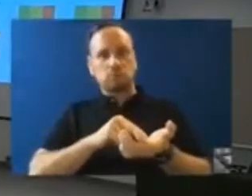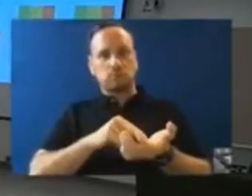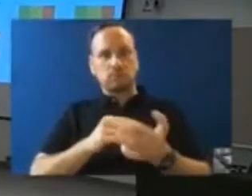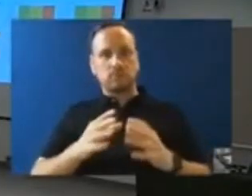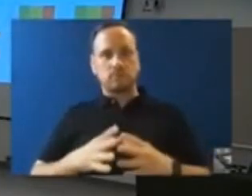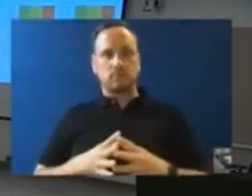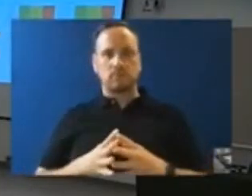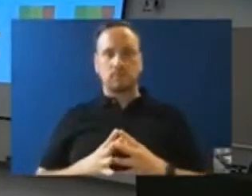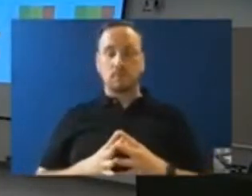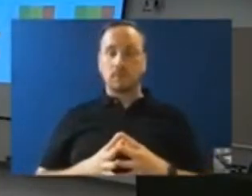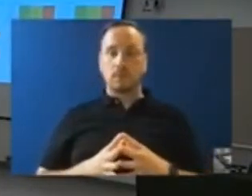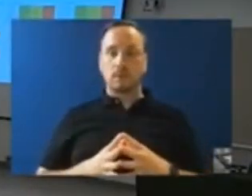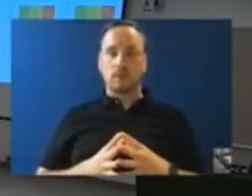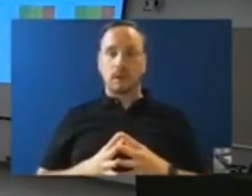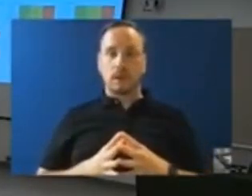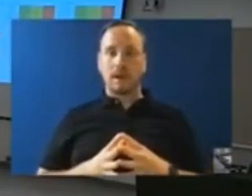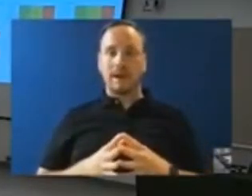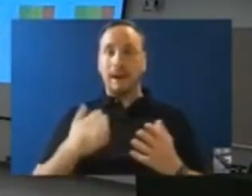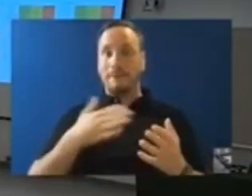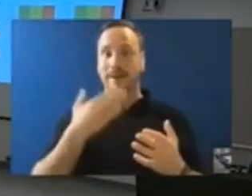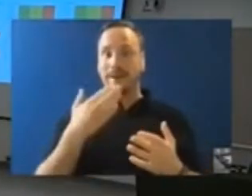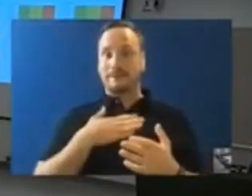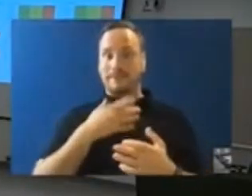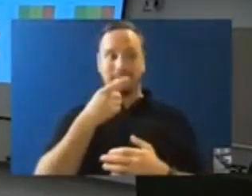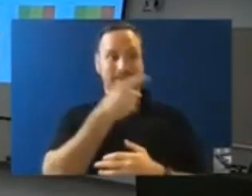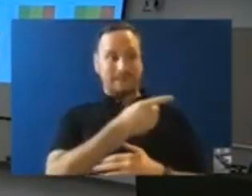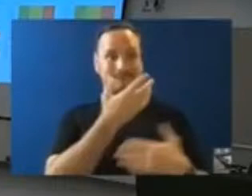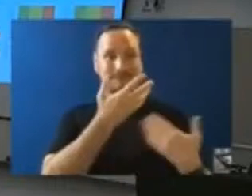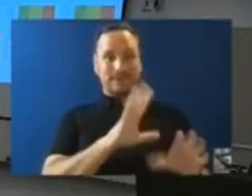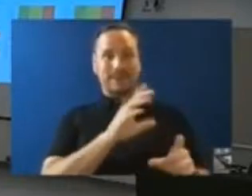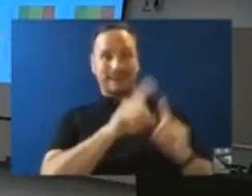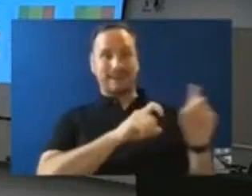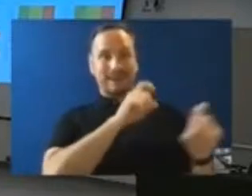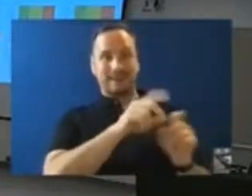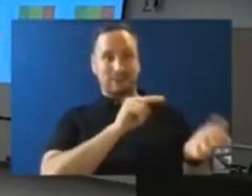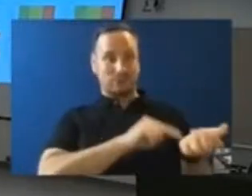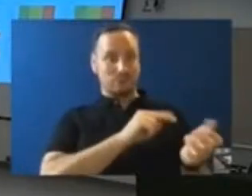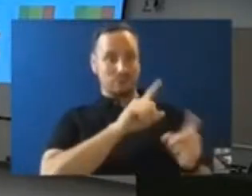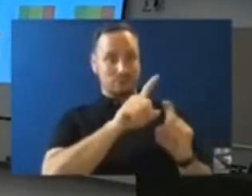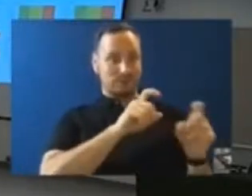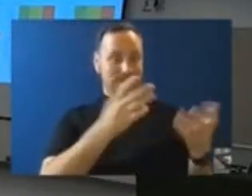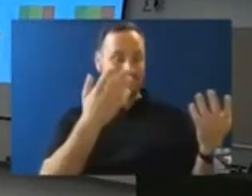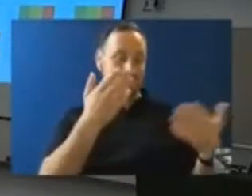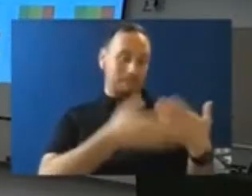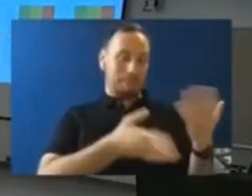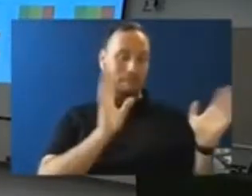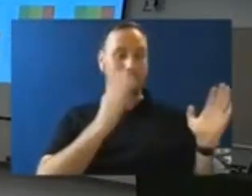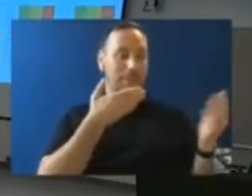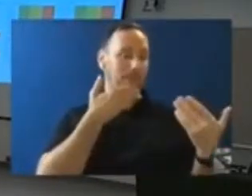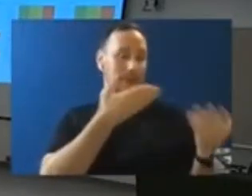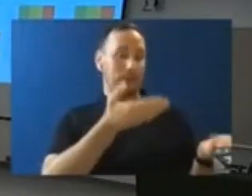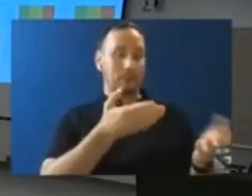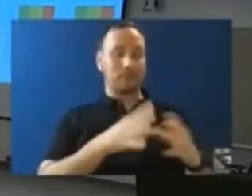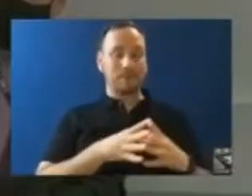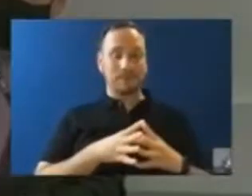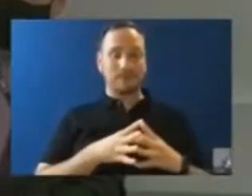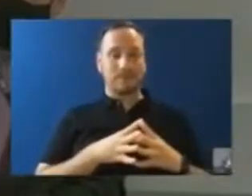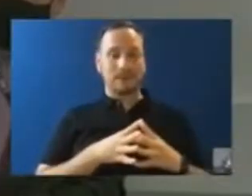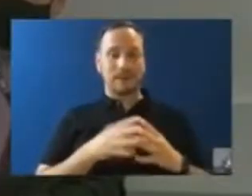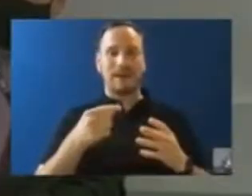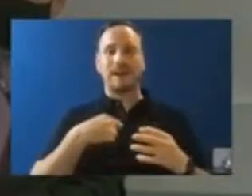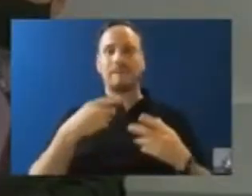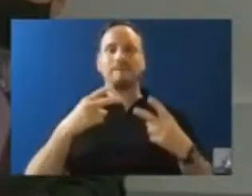colleague asked my nursing questions that I was obviously going to ask, so there you go. Sorry. But, and I'm very happy, I like the